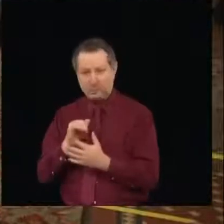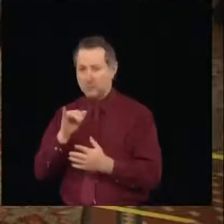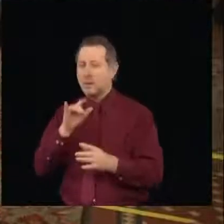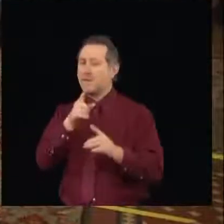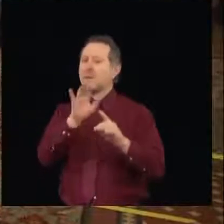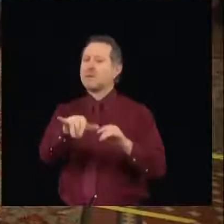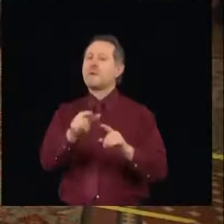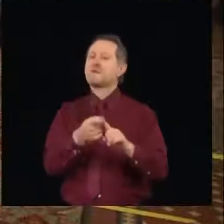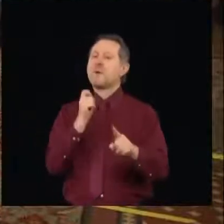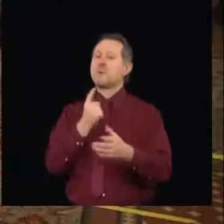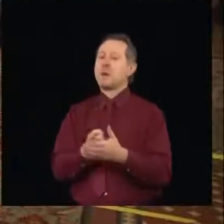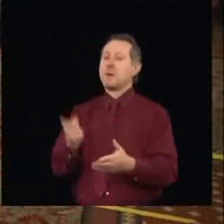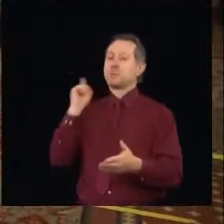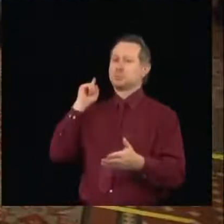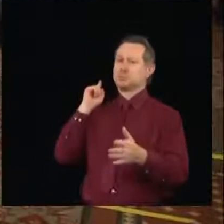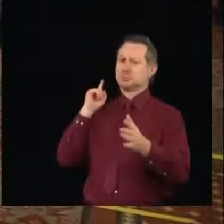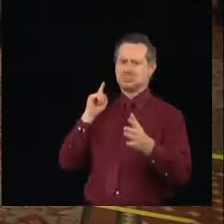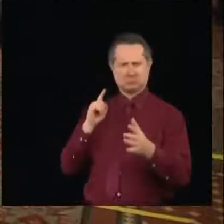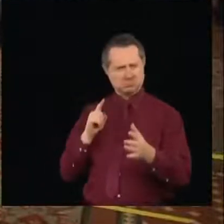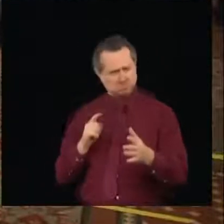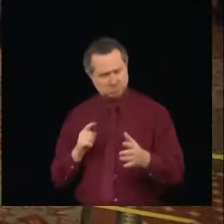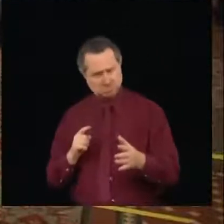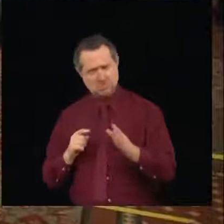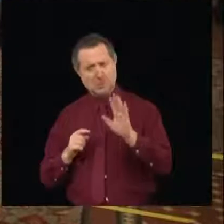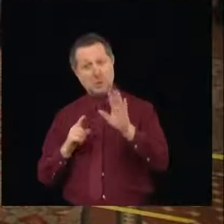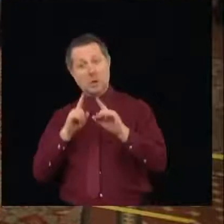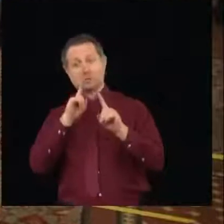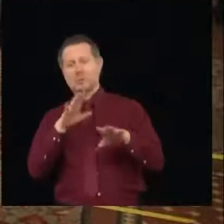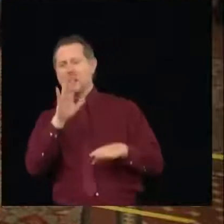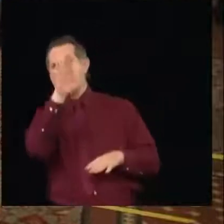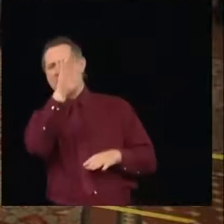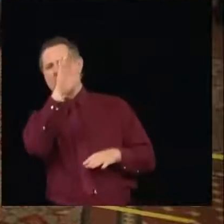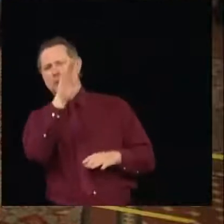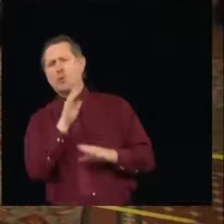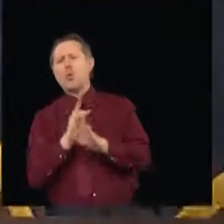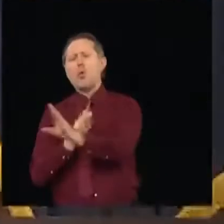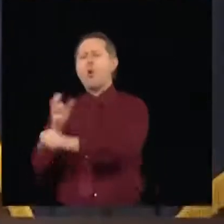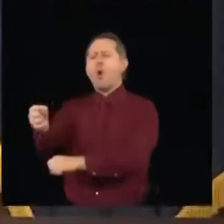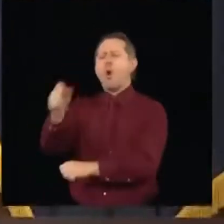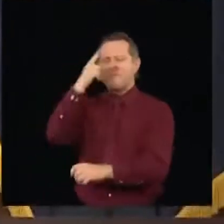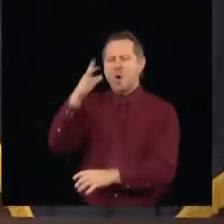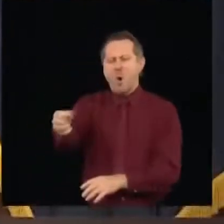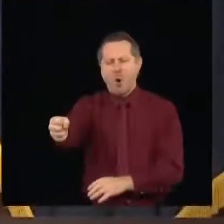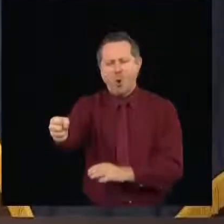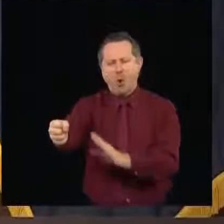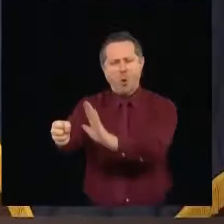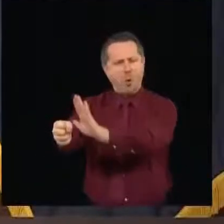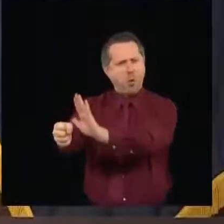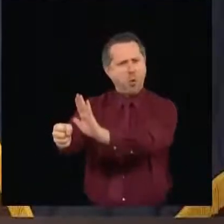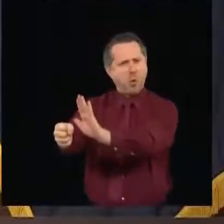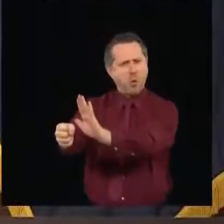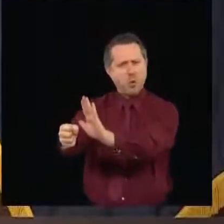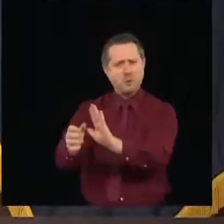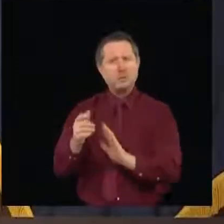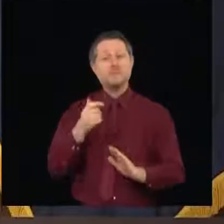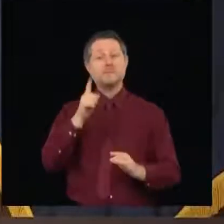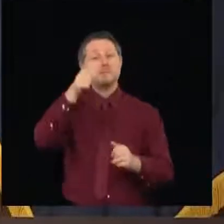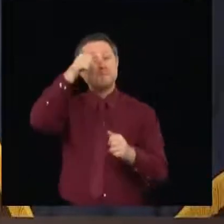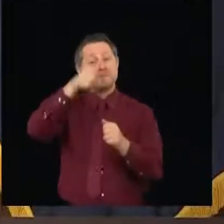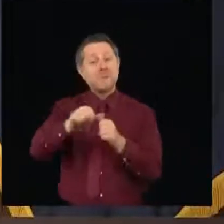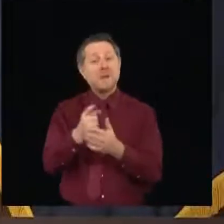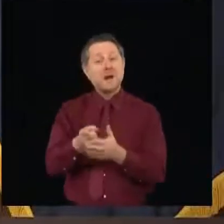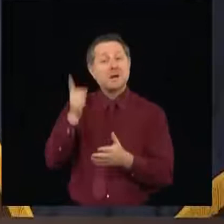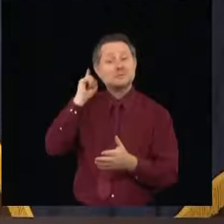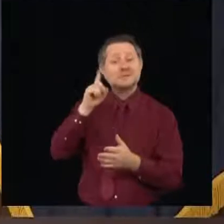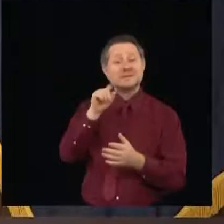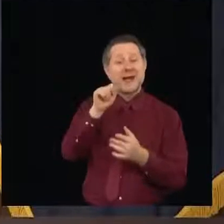Remember we looked at the, can you excuse me one second, please? Remember we did the data last week where we looked at, we want to know where are